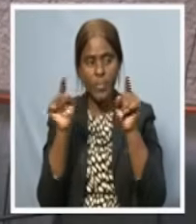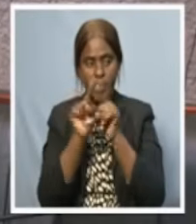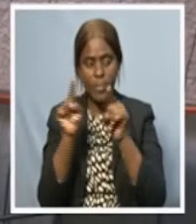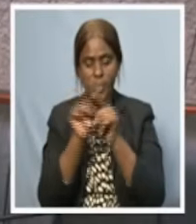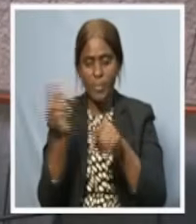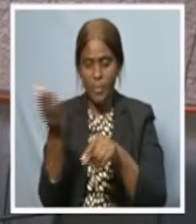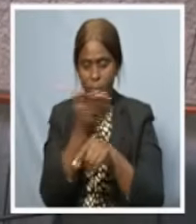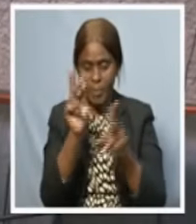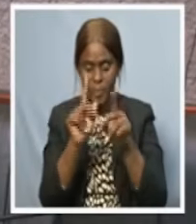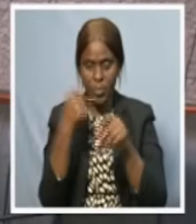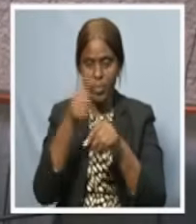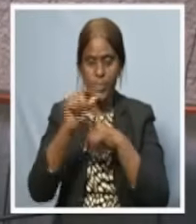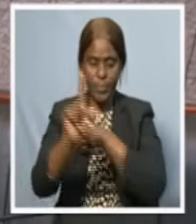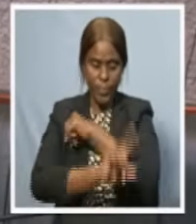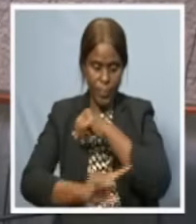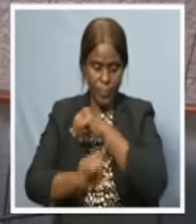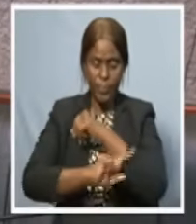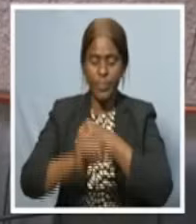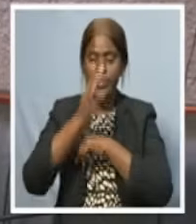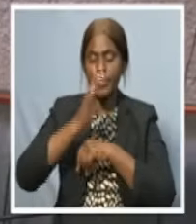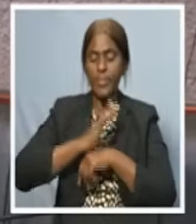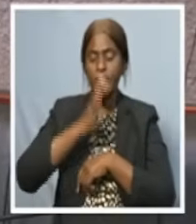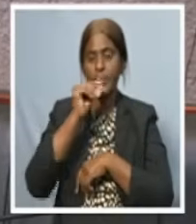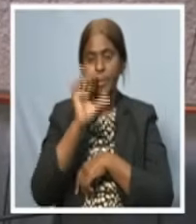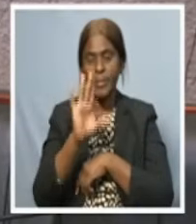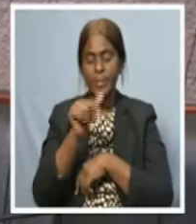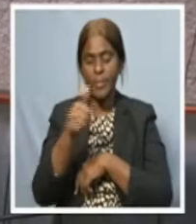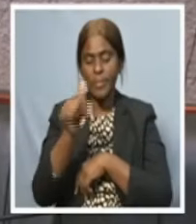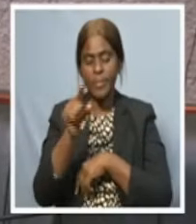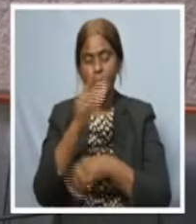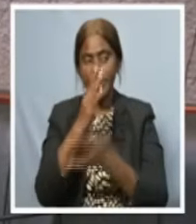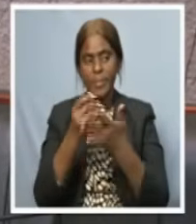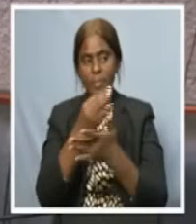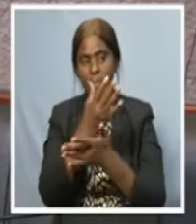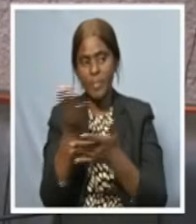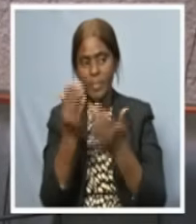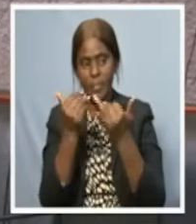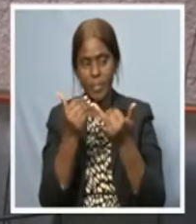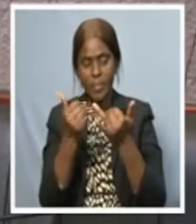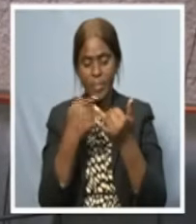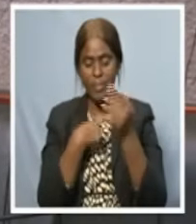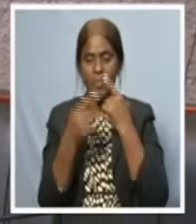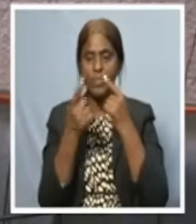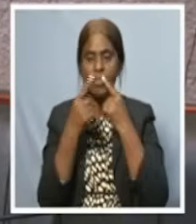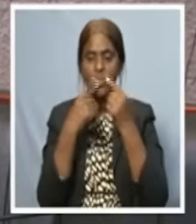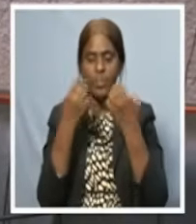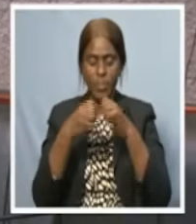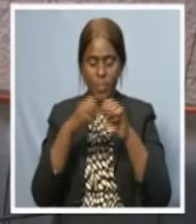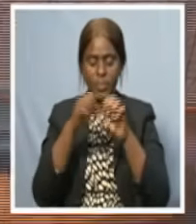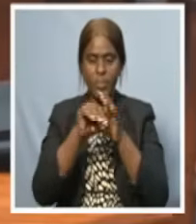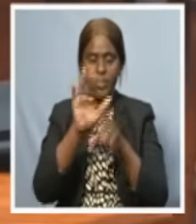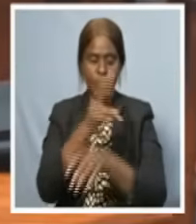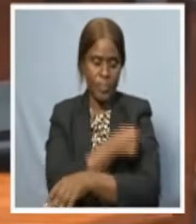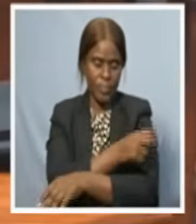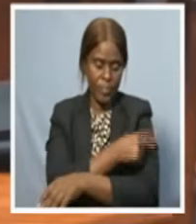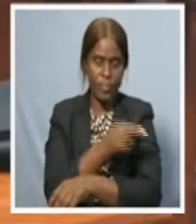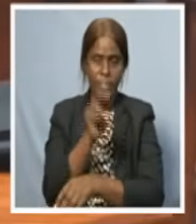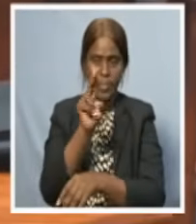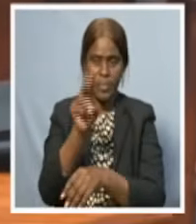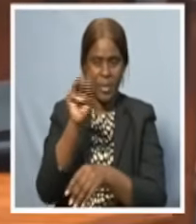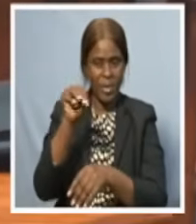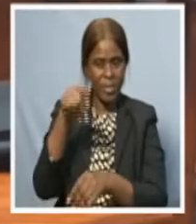And those people have been beaten, Madam Speaker, such that some of them, right now as we speak, they are even in the hospital. The Honorable